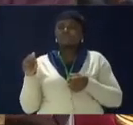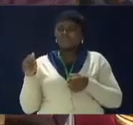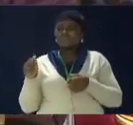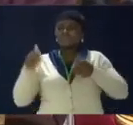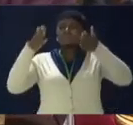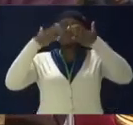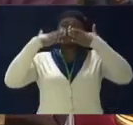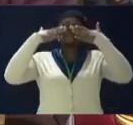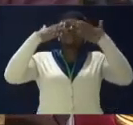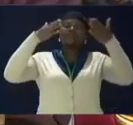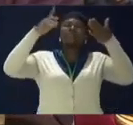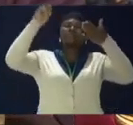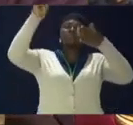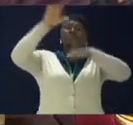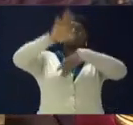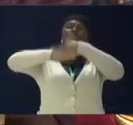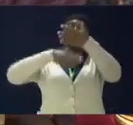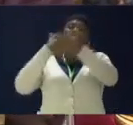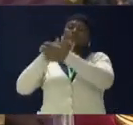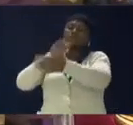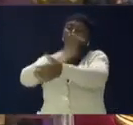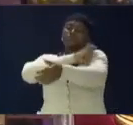Thank you, Almighty God.